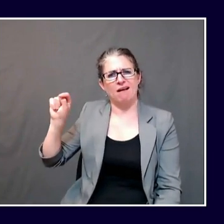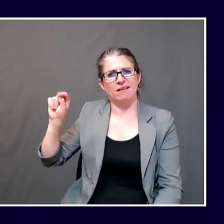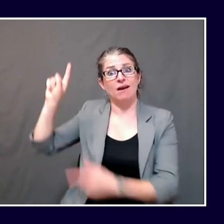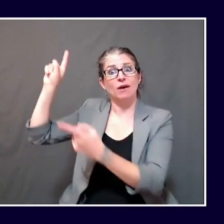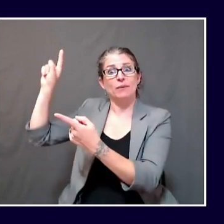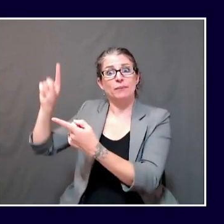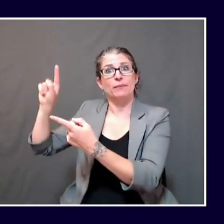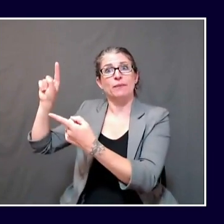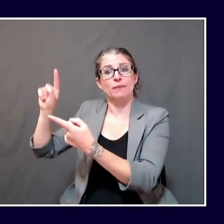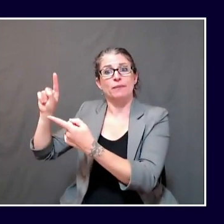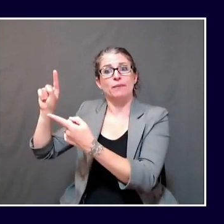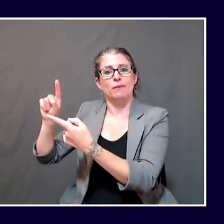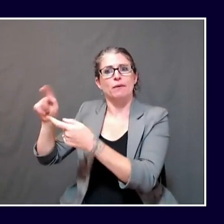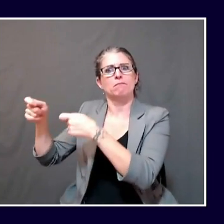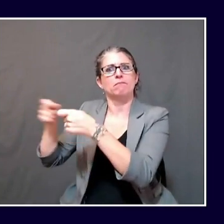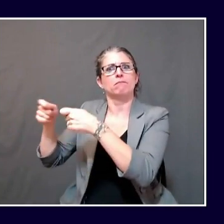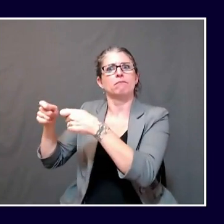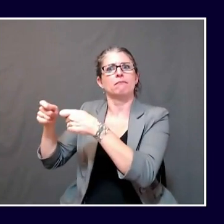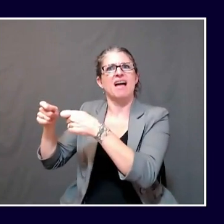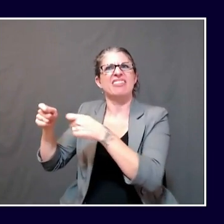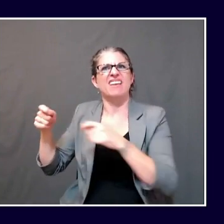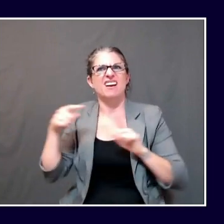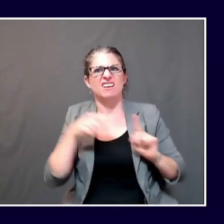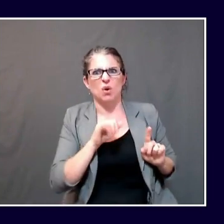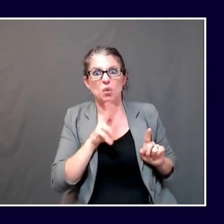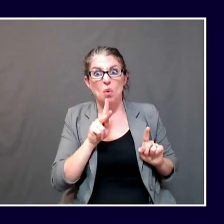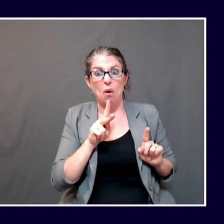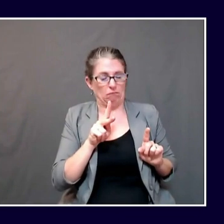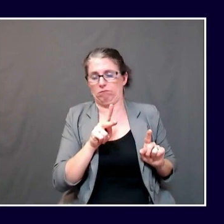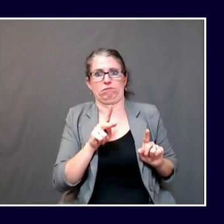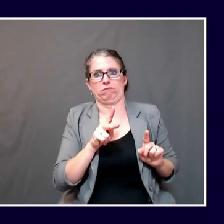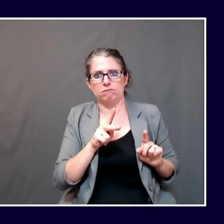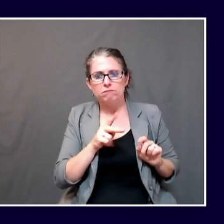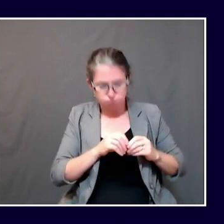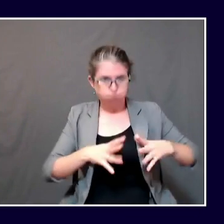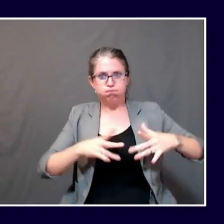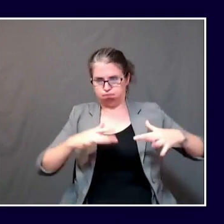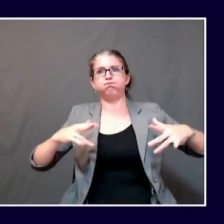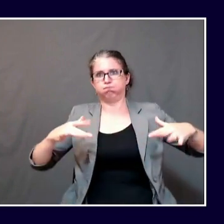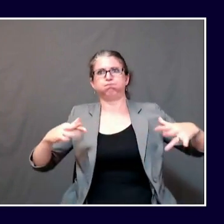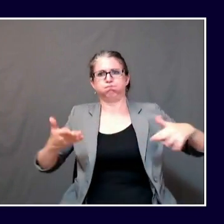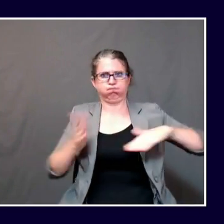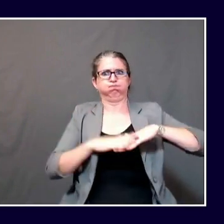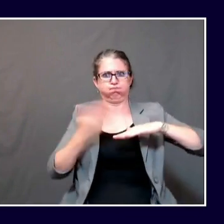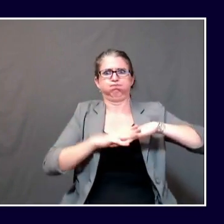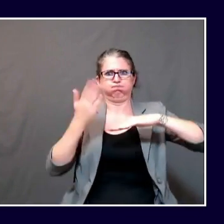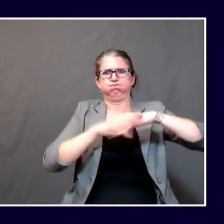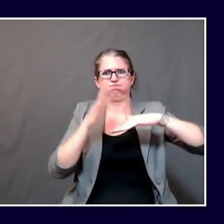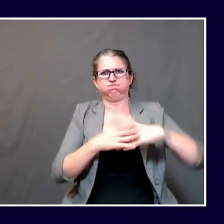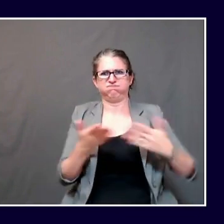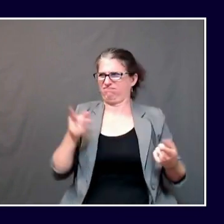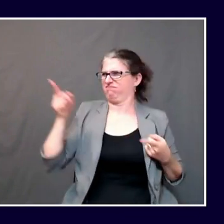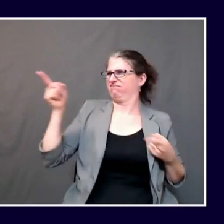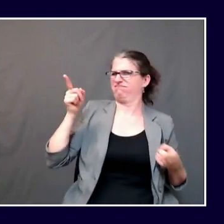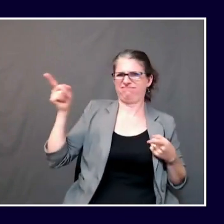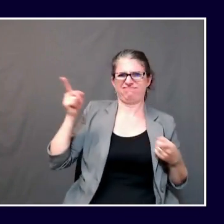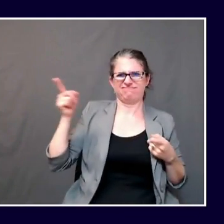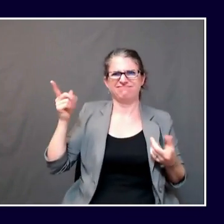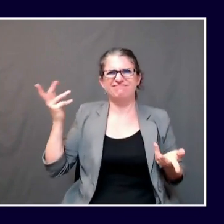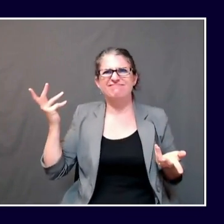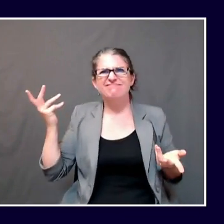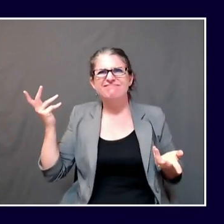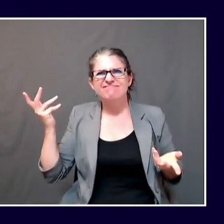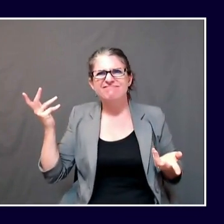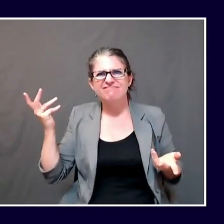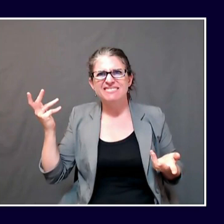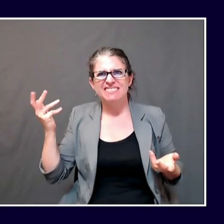secondary outbreak down in York County, and now whatever community transmission is associated with that, why that's kind of out of